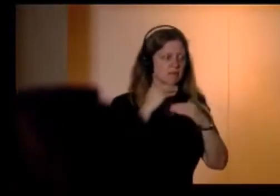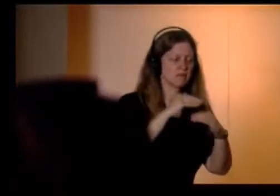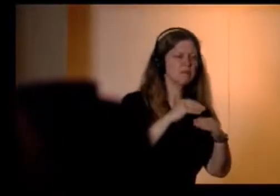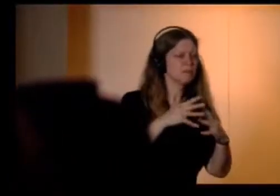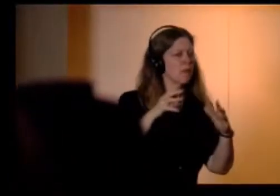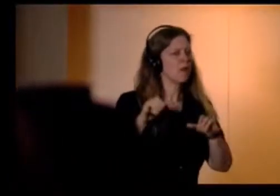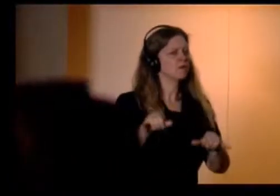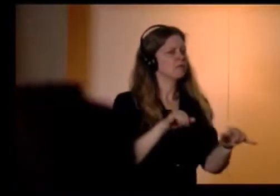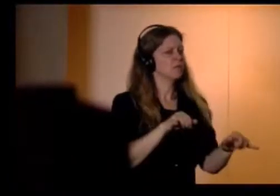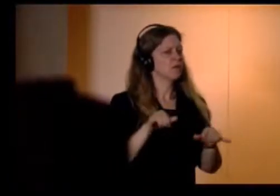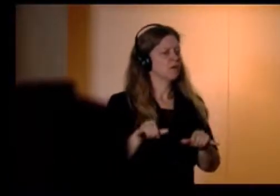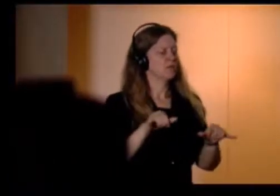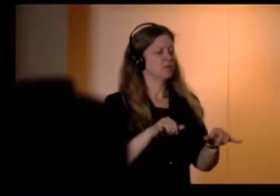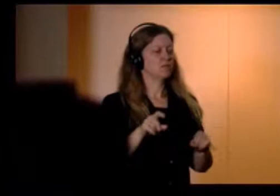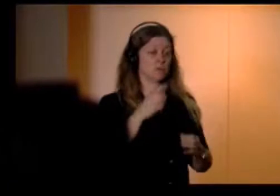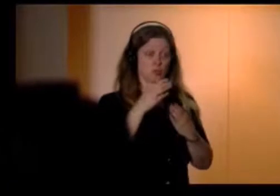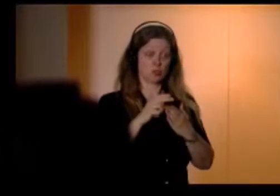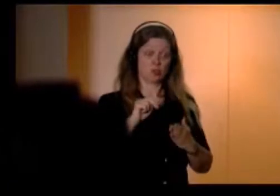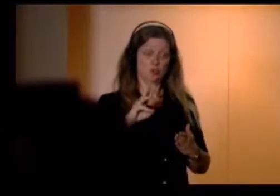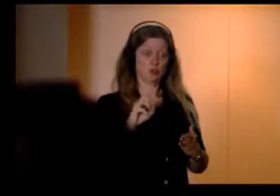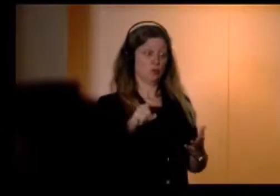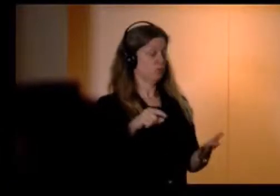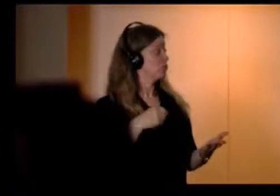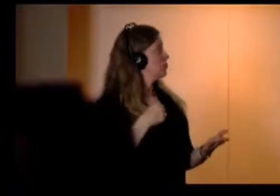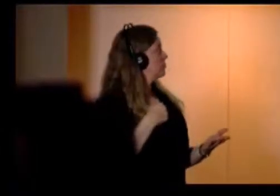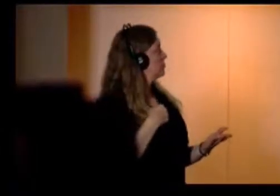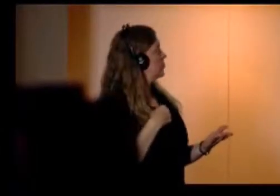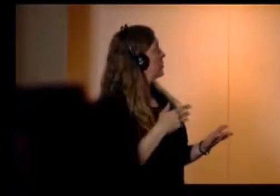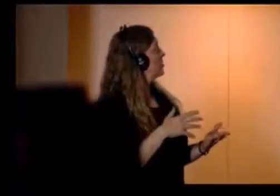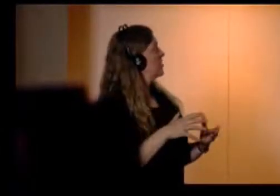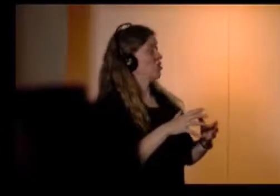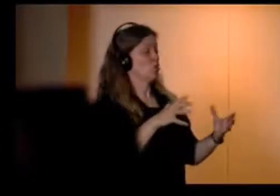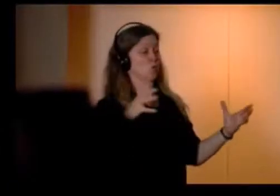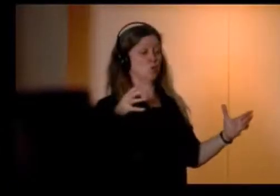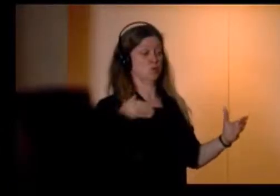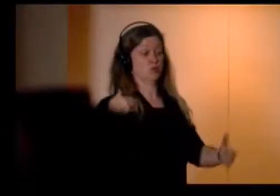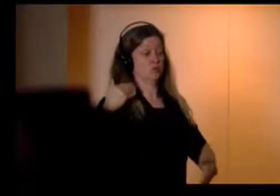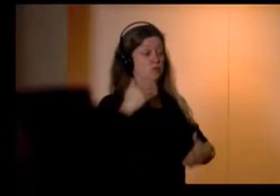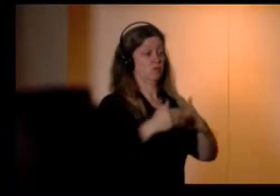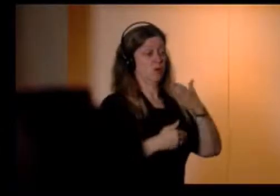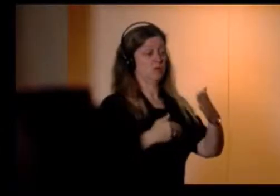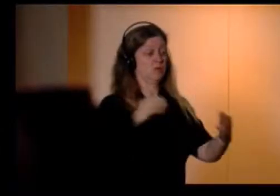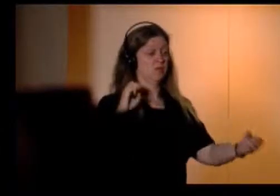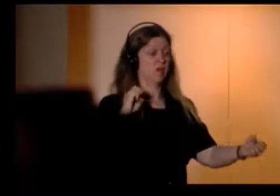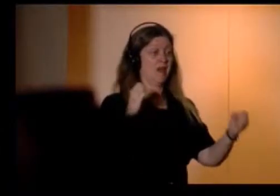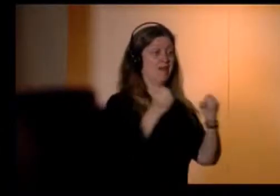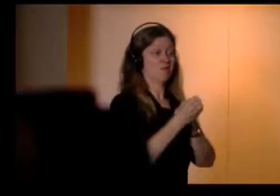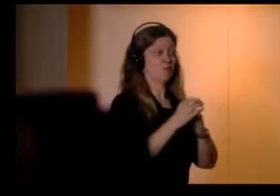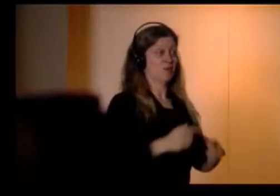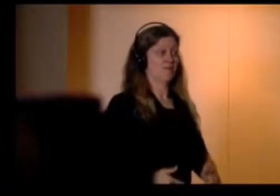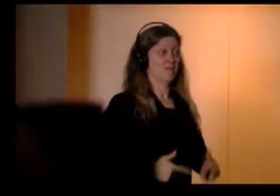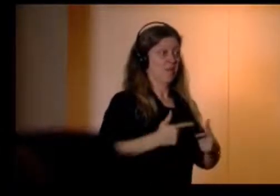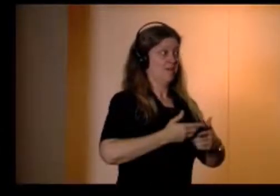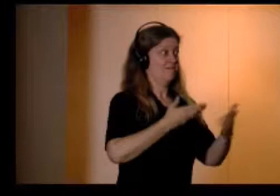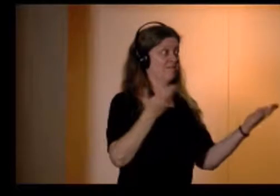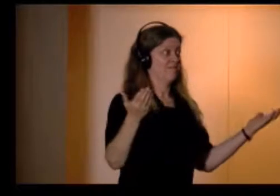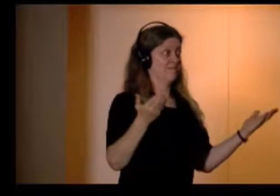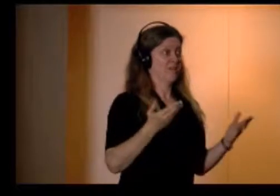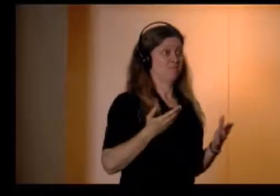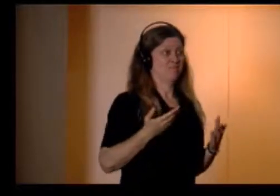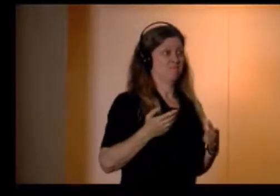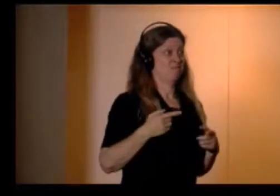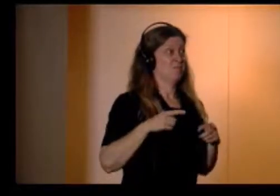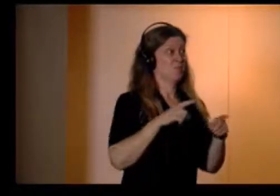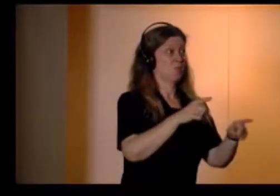really good news, right, that you have this gigantic process of the evolution of life on Earth that has been going on for